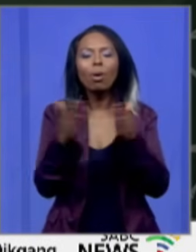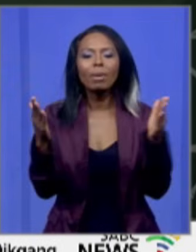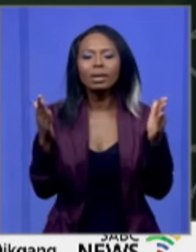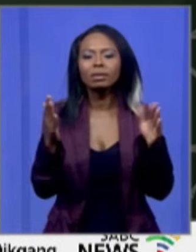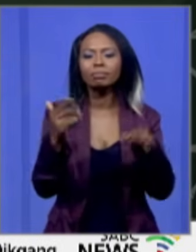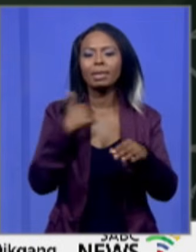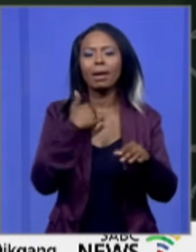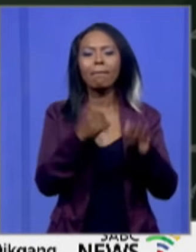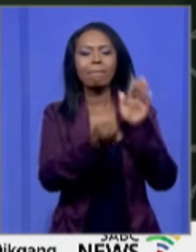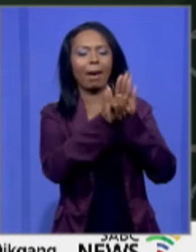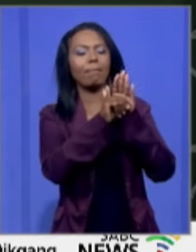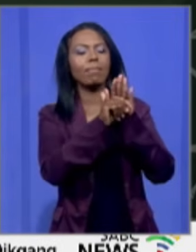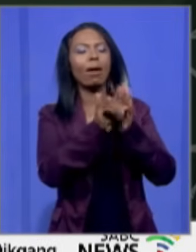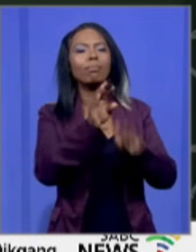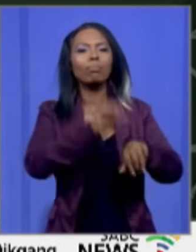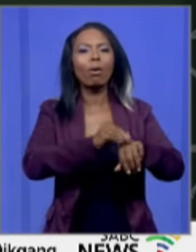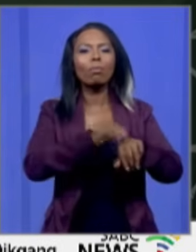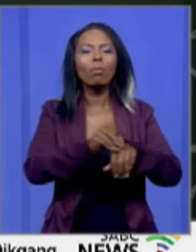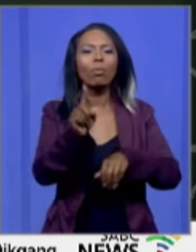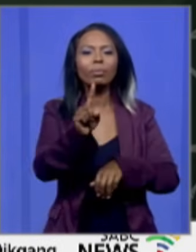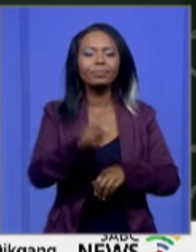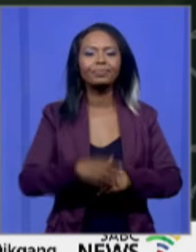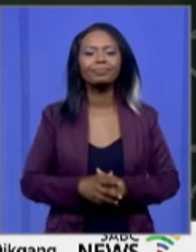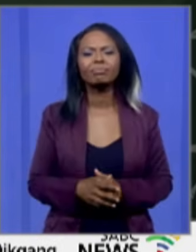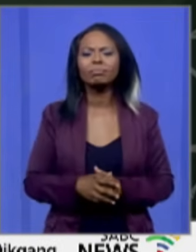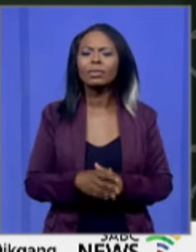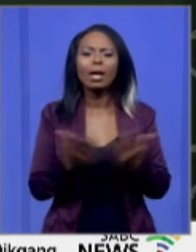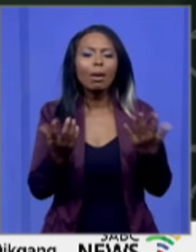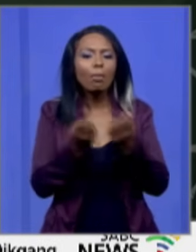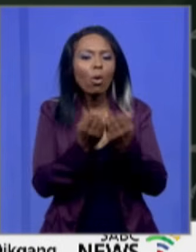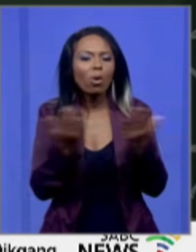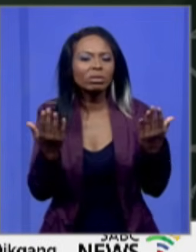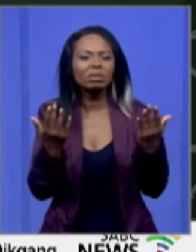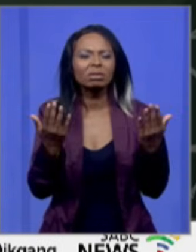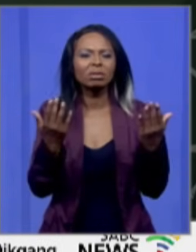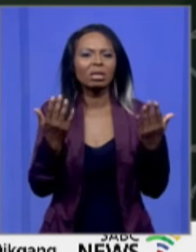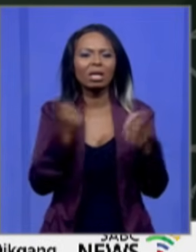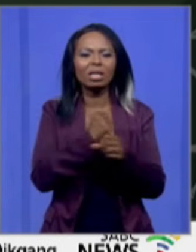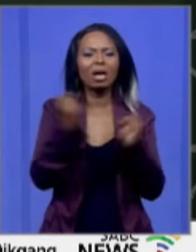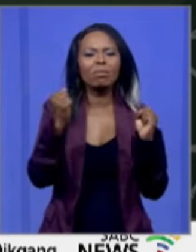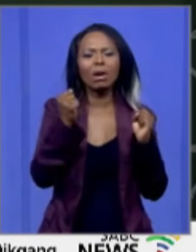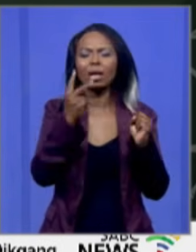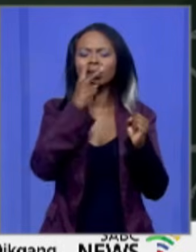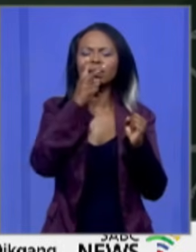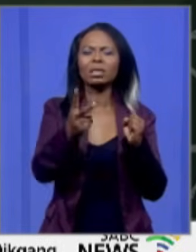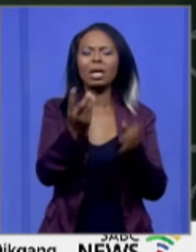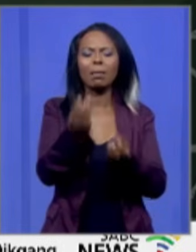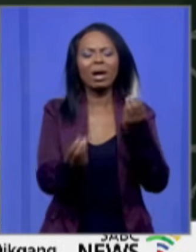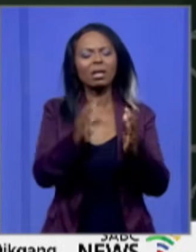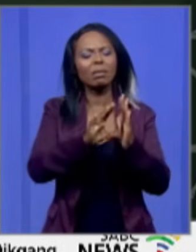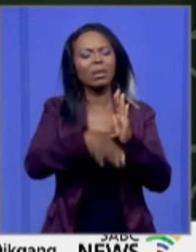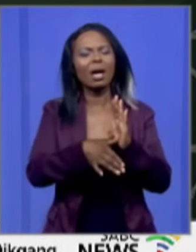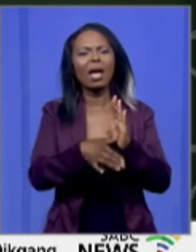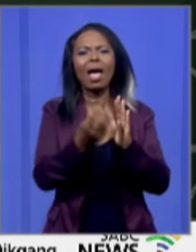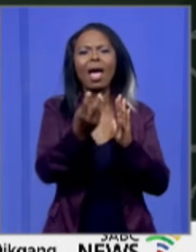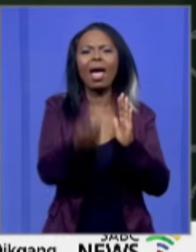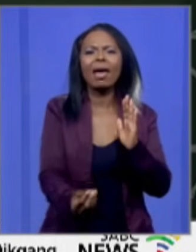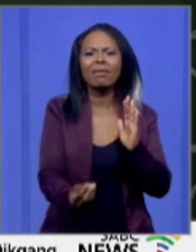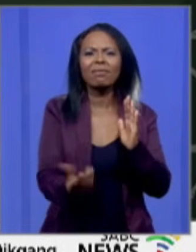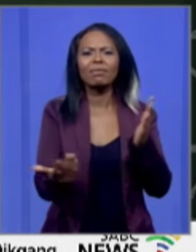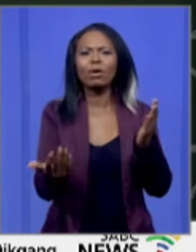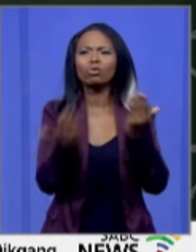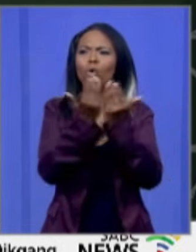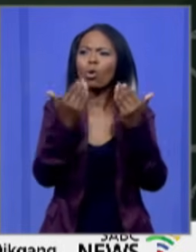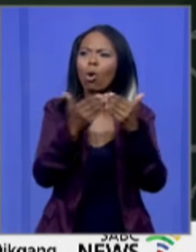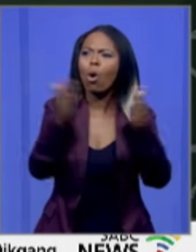mathata nna ke ya itemogelang bona ke gore ga se gantsi ke bona bana ba ba phelang ka bogolwe go bontshiwa gore dikolo tsa